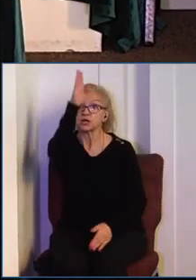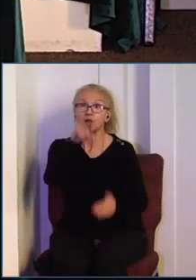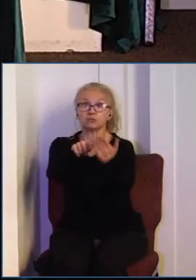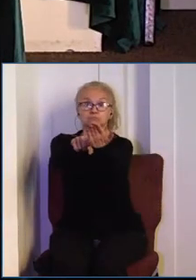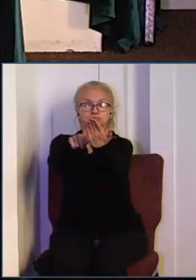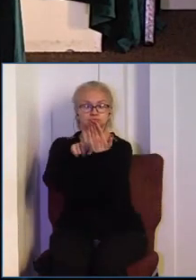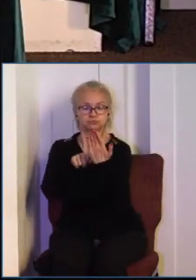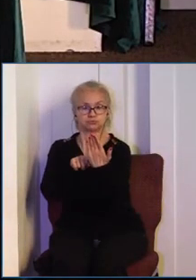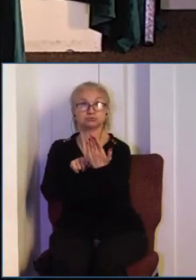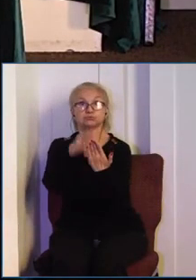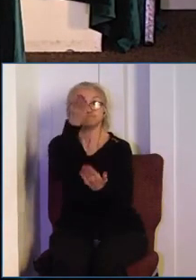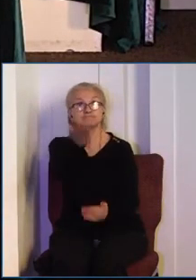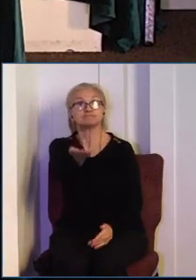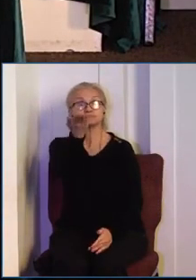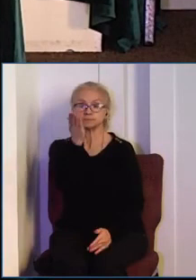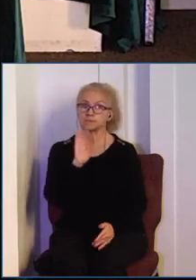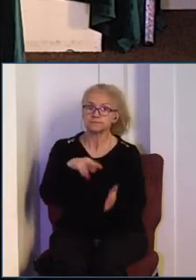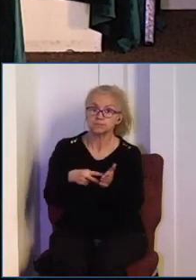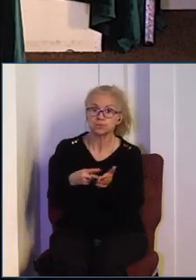purpose to us.